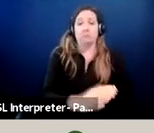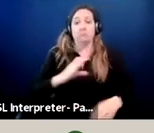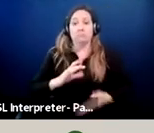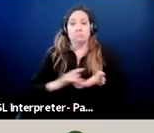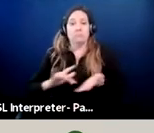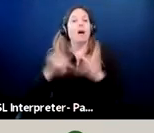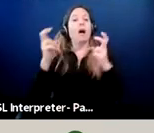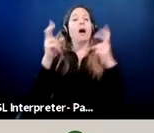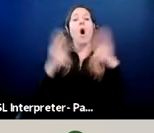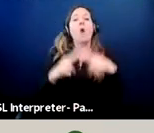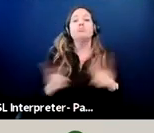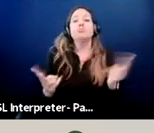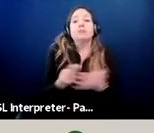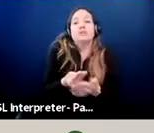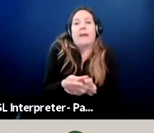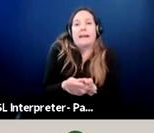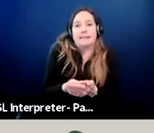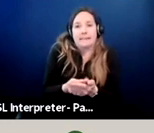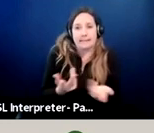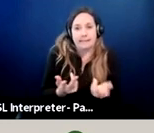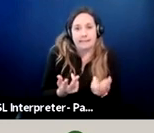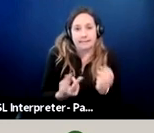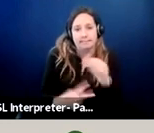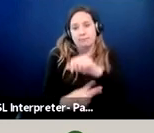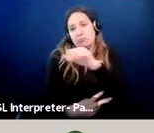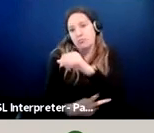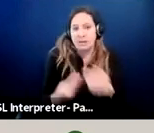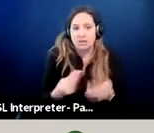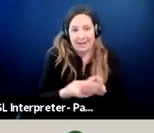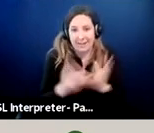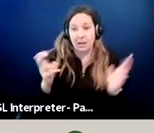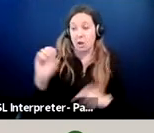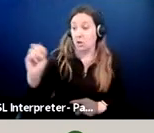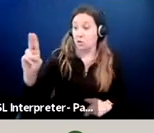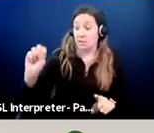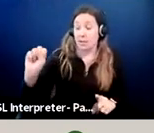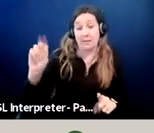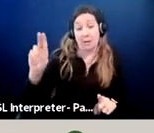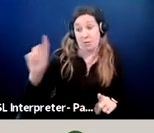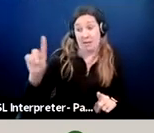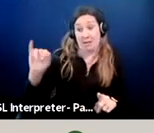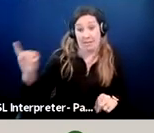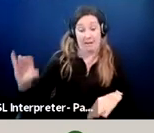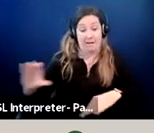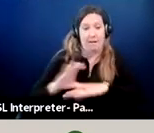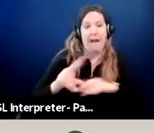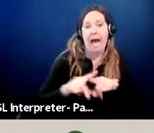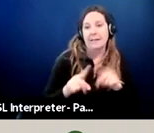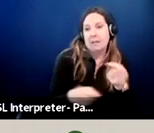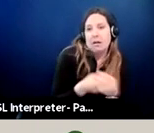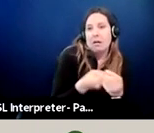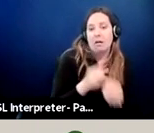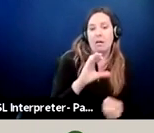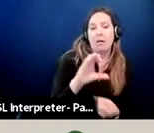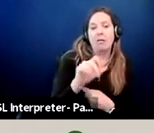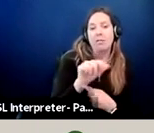bridge financing, utilizing shred as the collateral. So when we do the shred security, that's the only thing we take. There's no